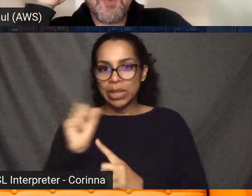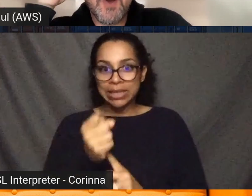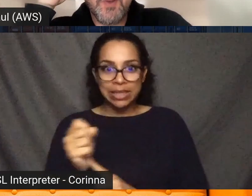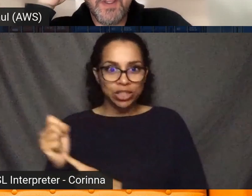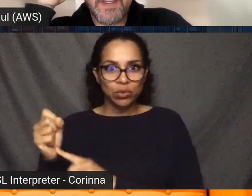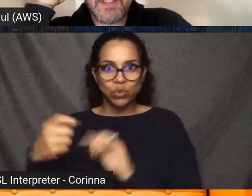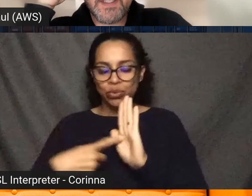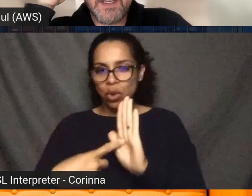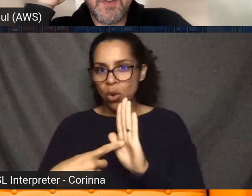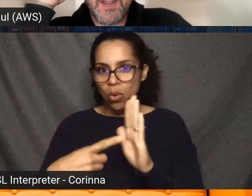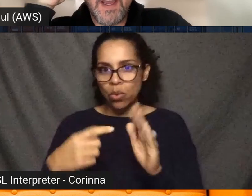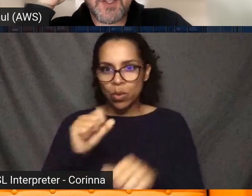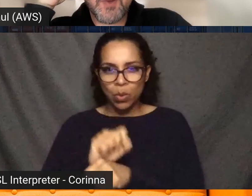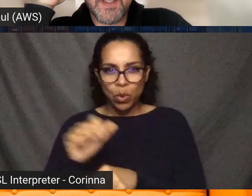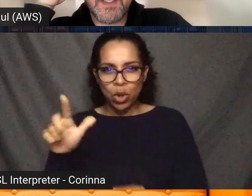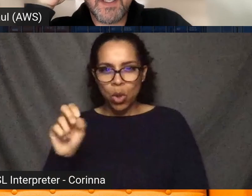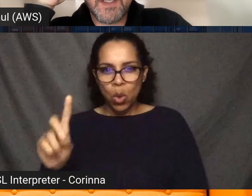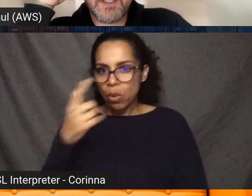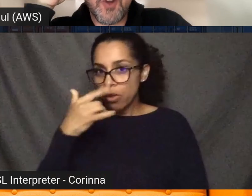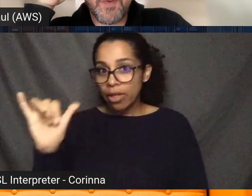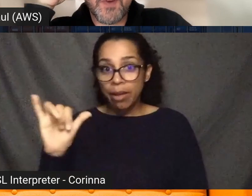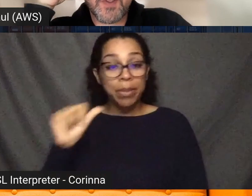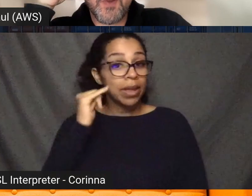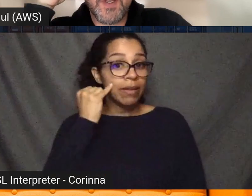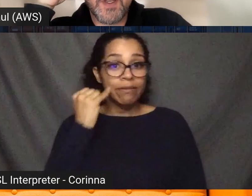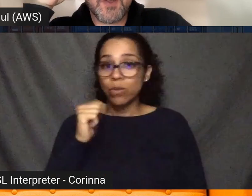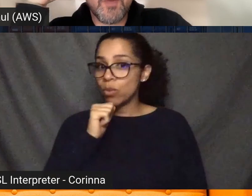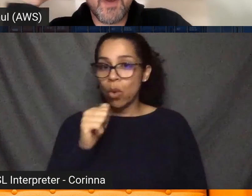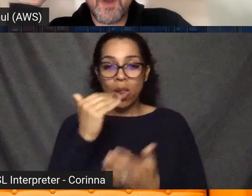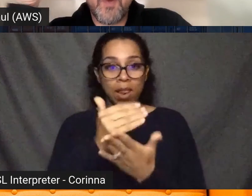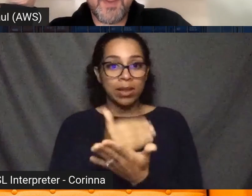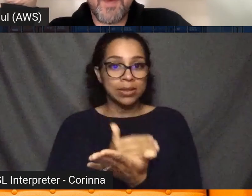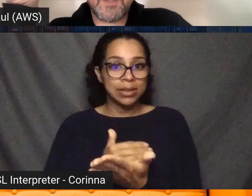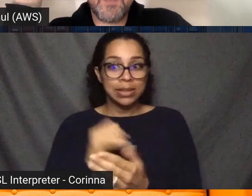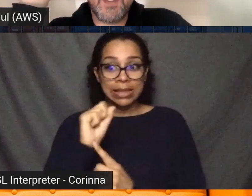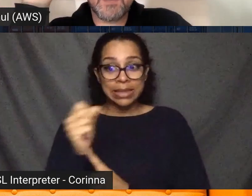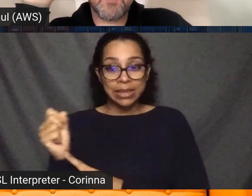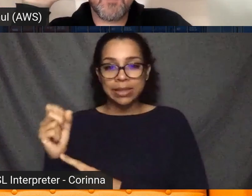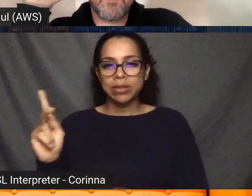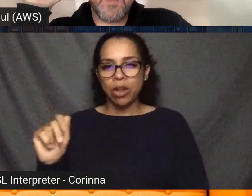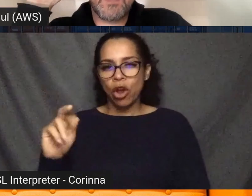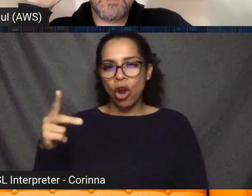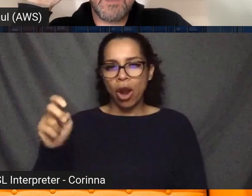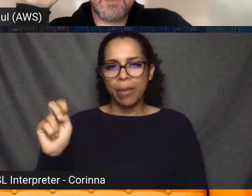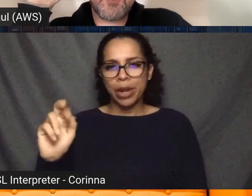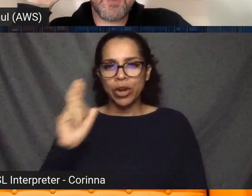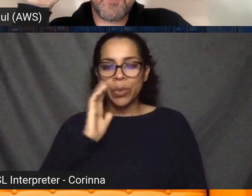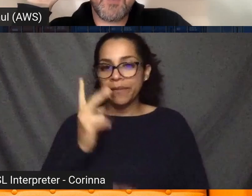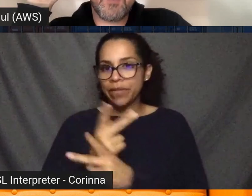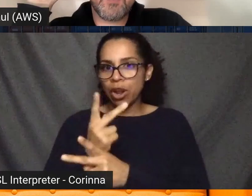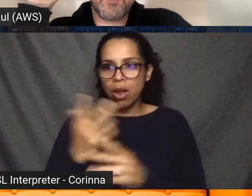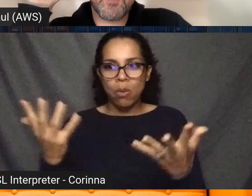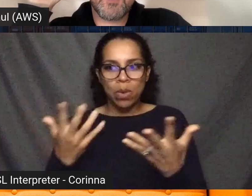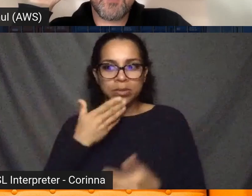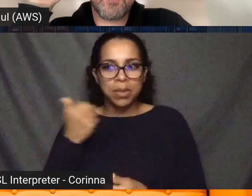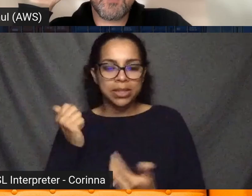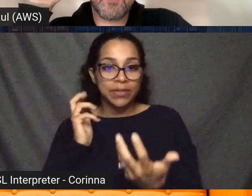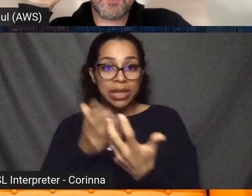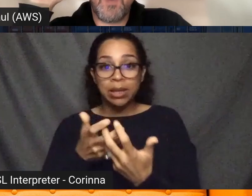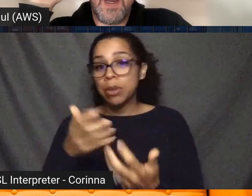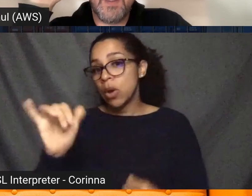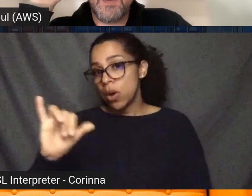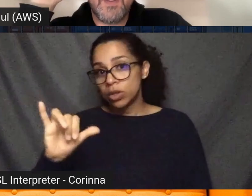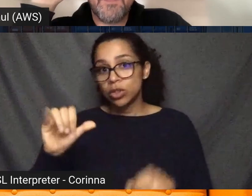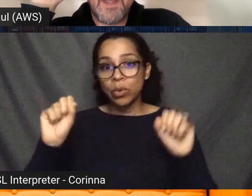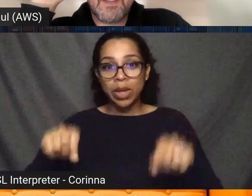But if you don't list, the actual instances, Karpenter is going to determine, what the best fit is. But additionally, what you can do is you can